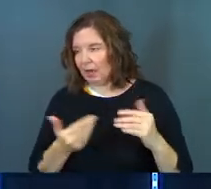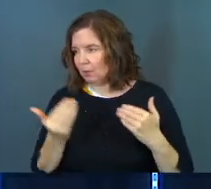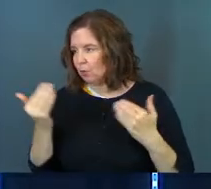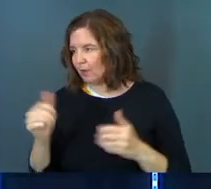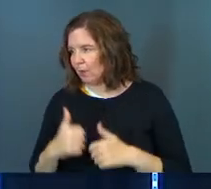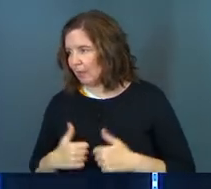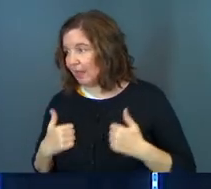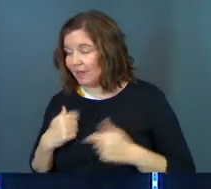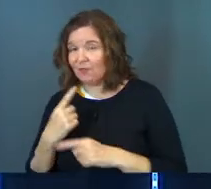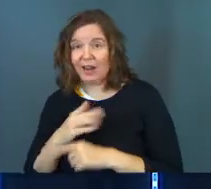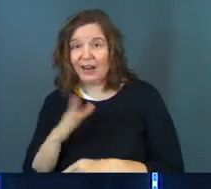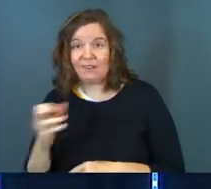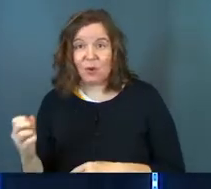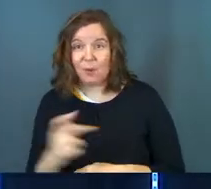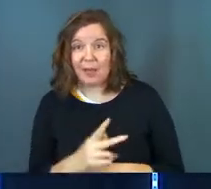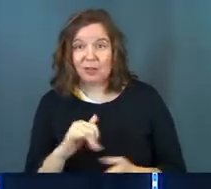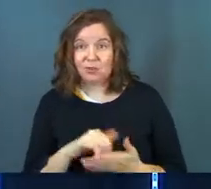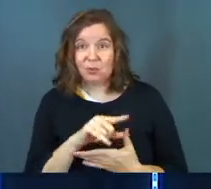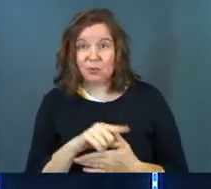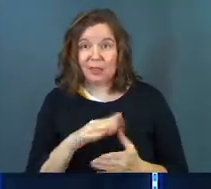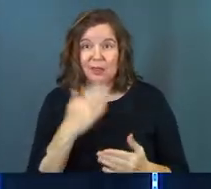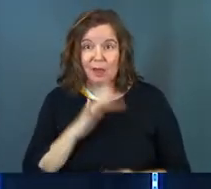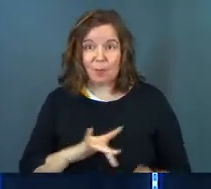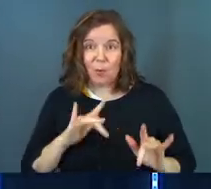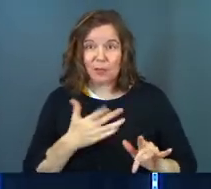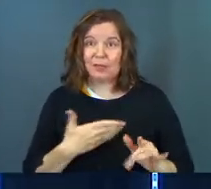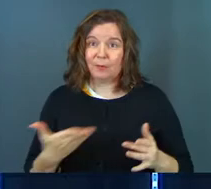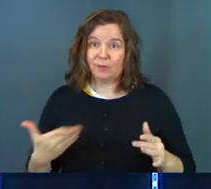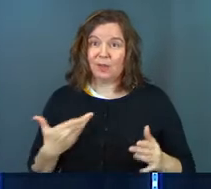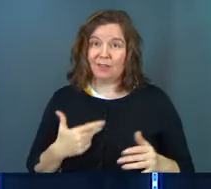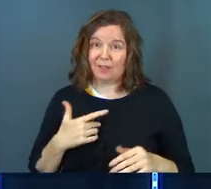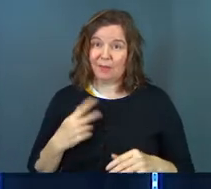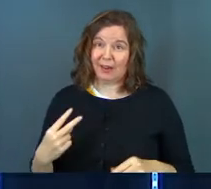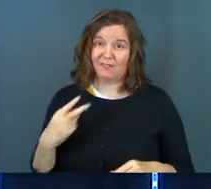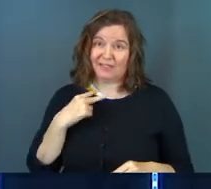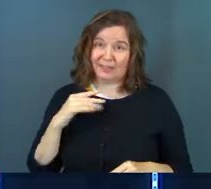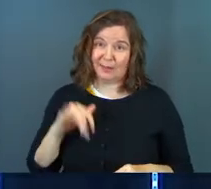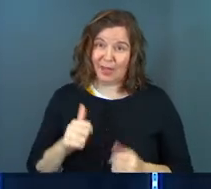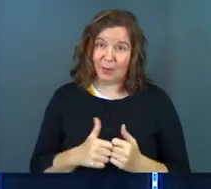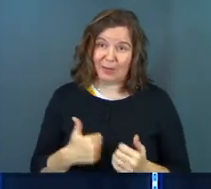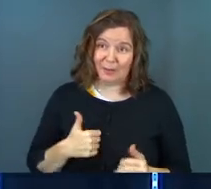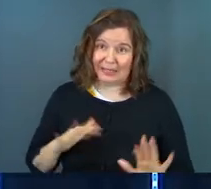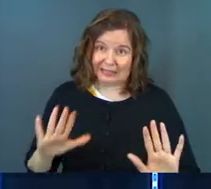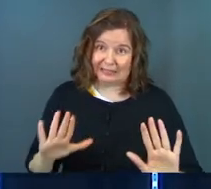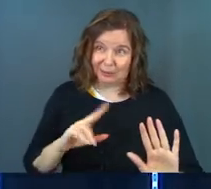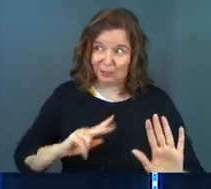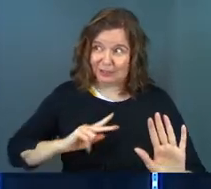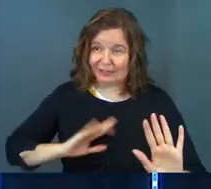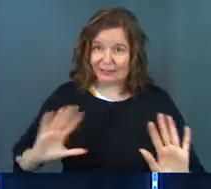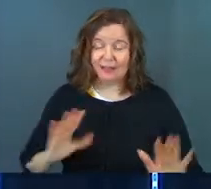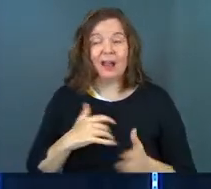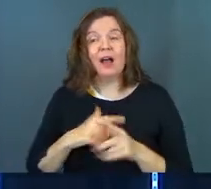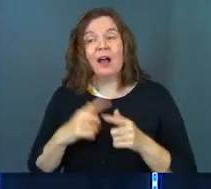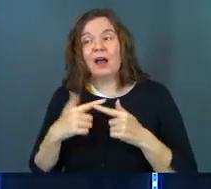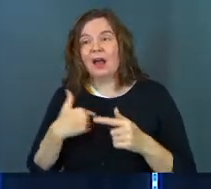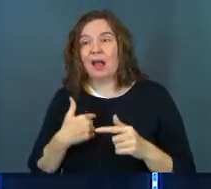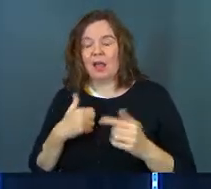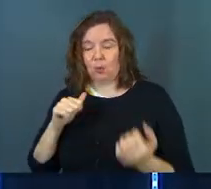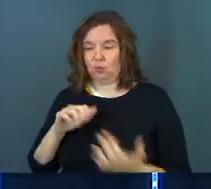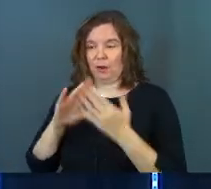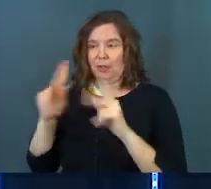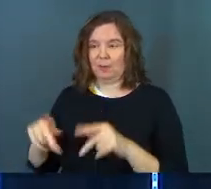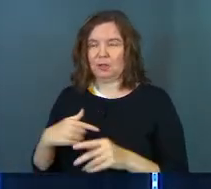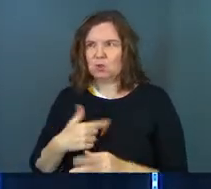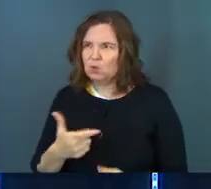I'll move on with life, right? And I'll never go back to the poor thing. Some of you in here have been victim to that with me personally. And then I'll like run into